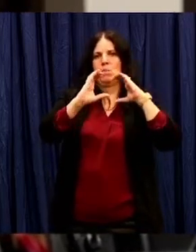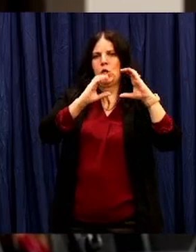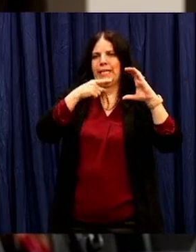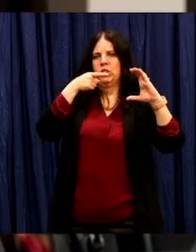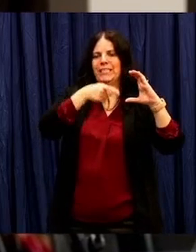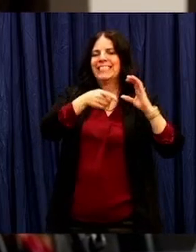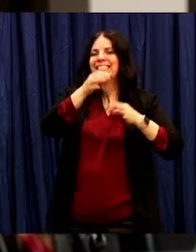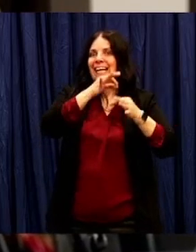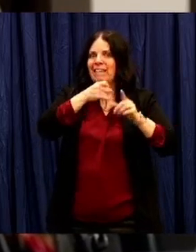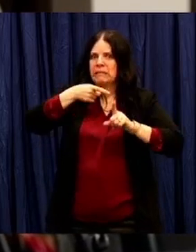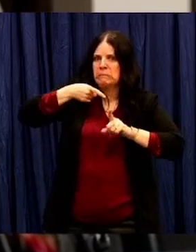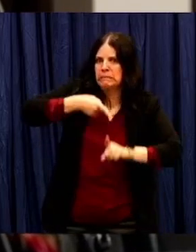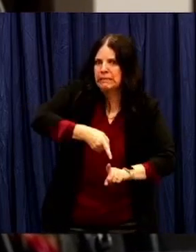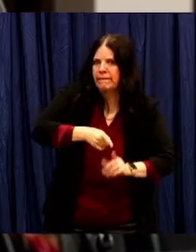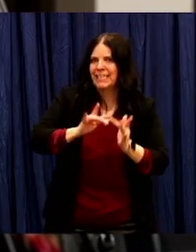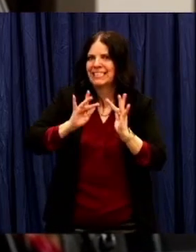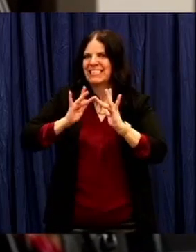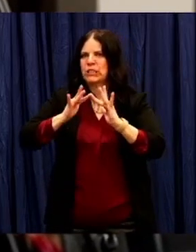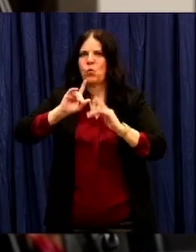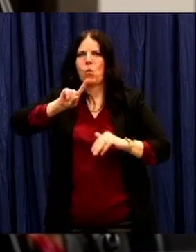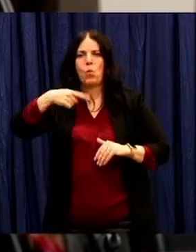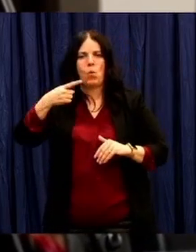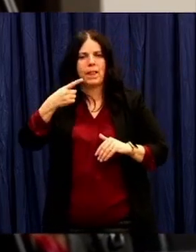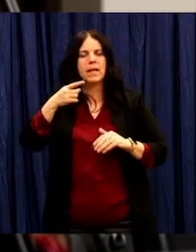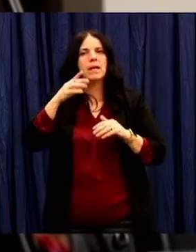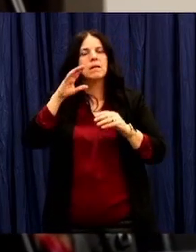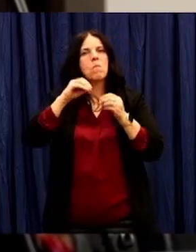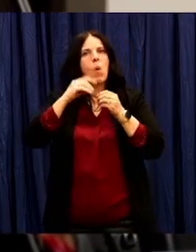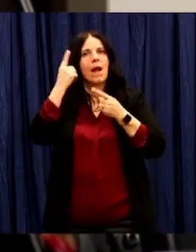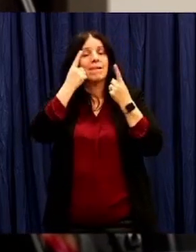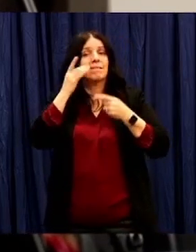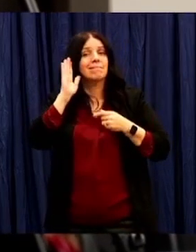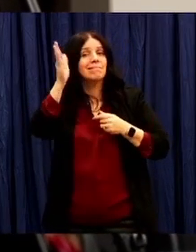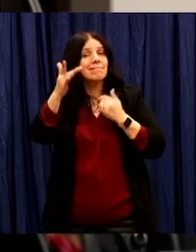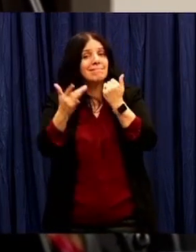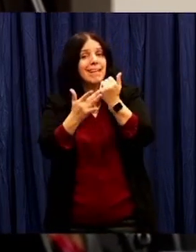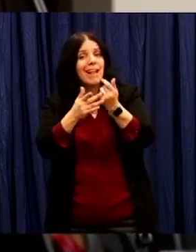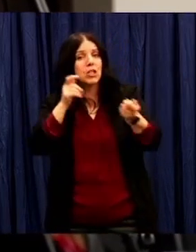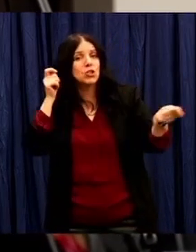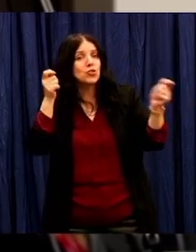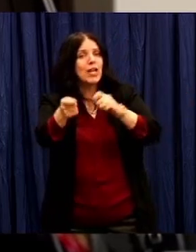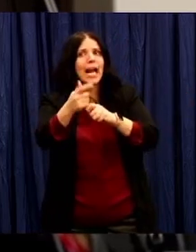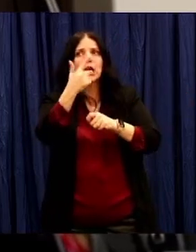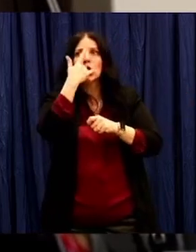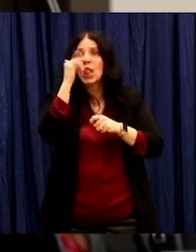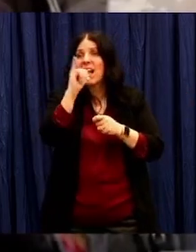it, factors in everyone and future needs and future technologies?